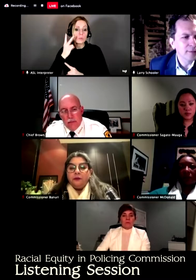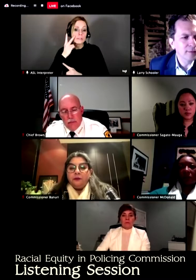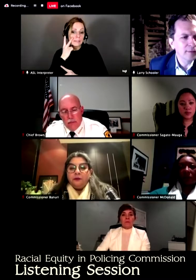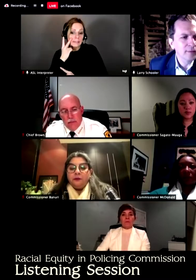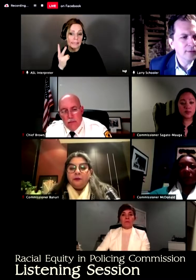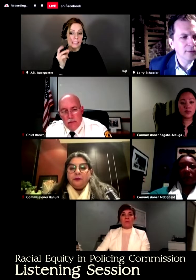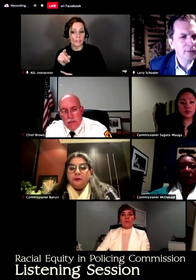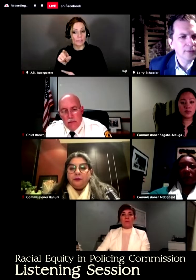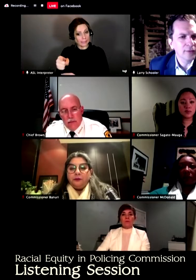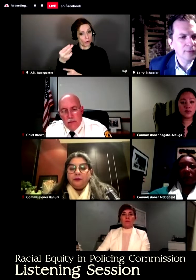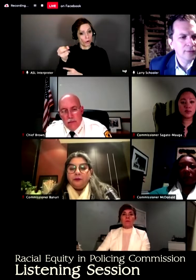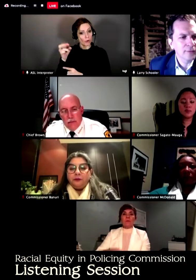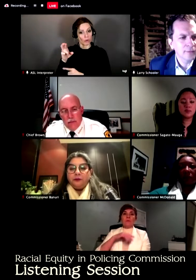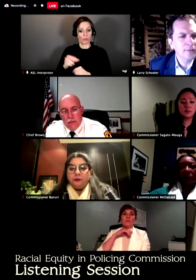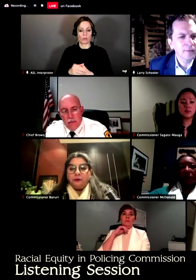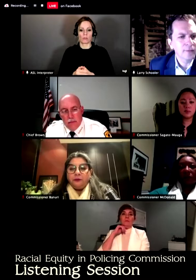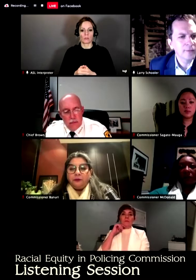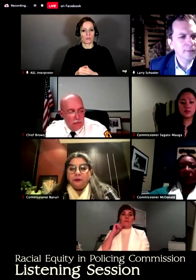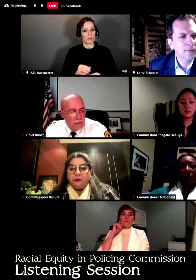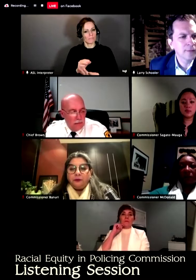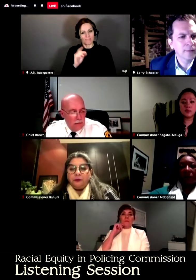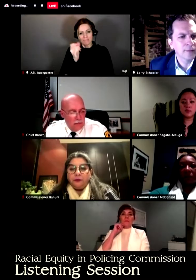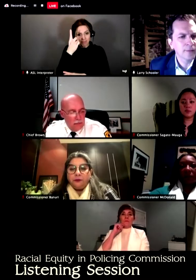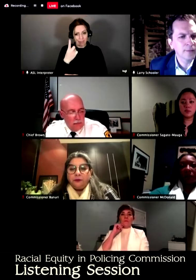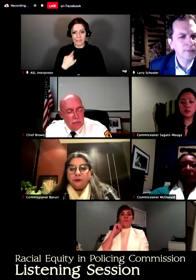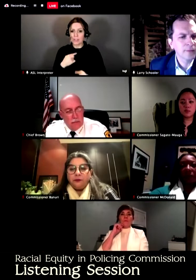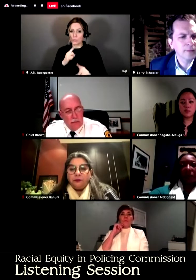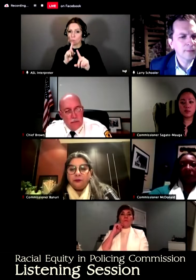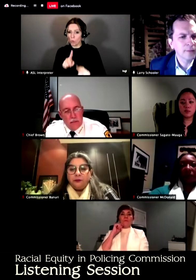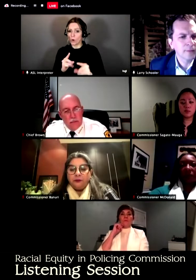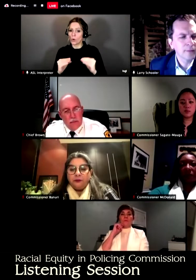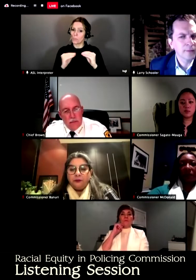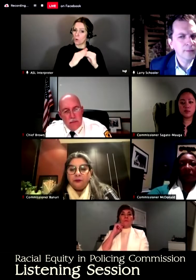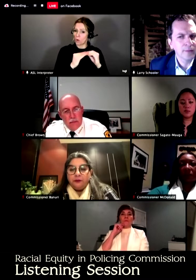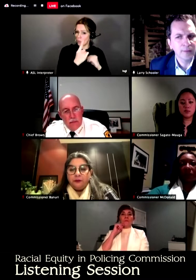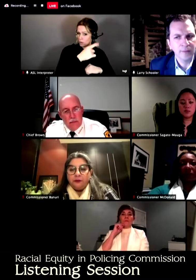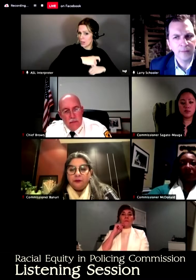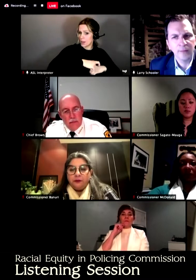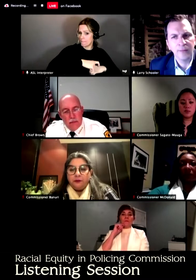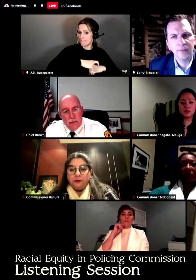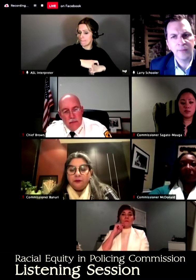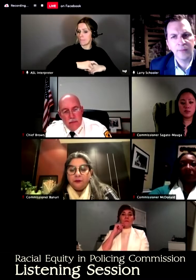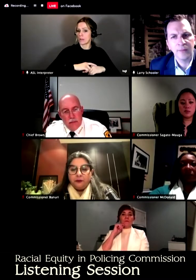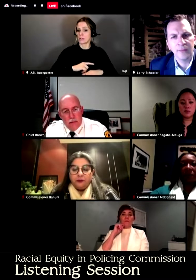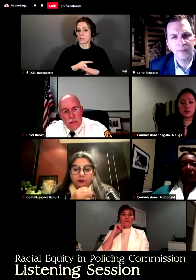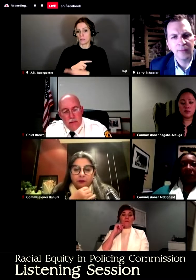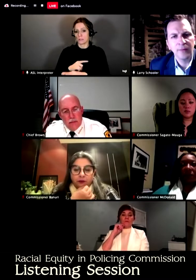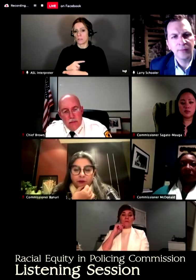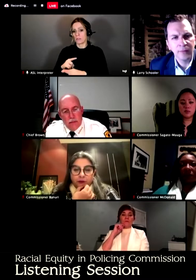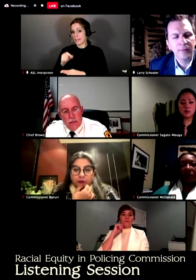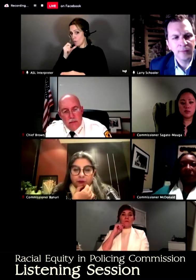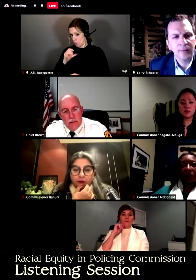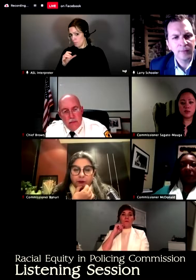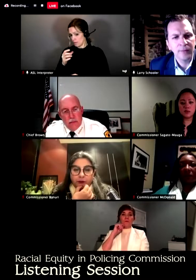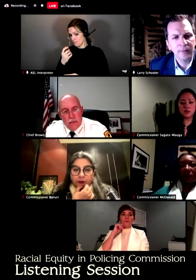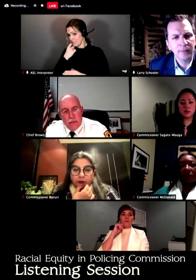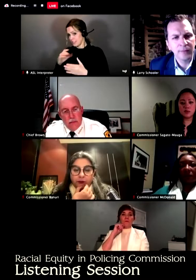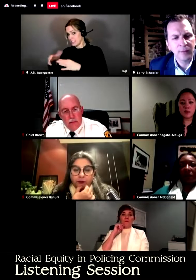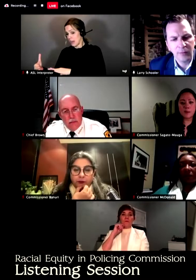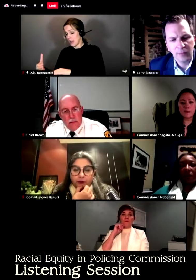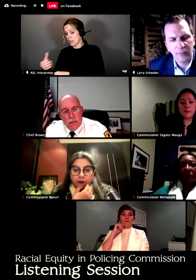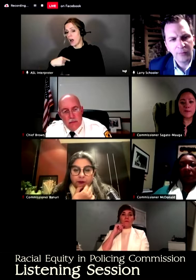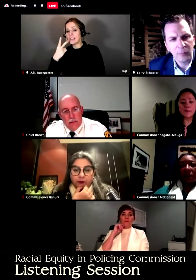That's not the only time that I reported. Like I said, I also seen her over by the train tracks.